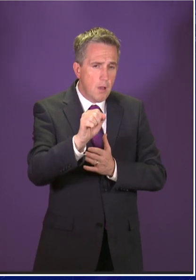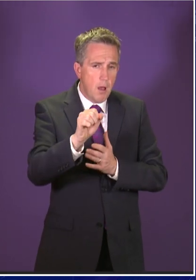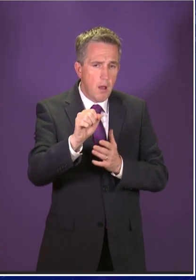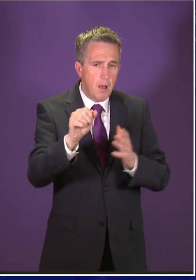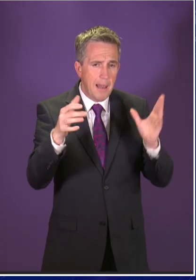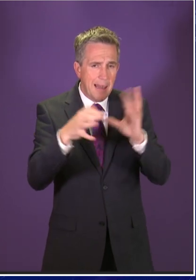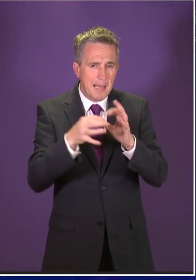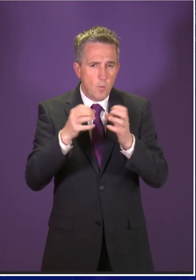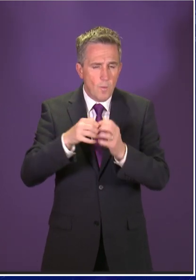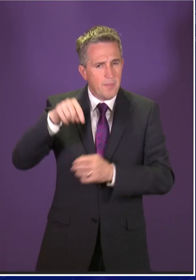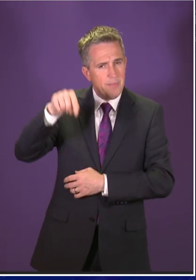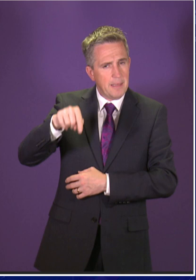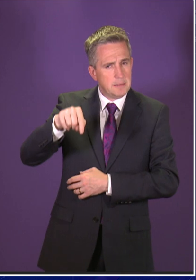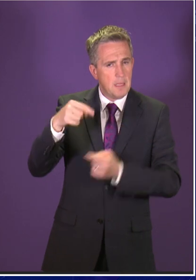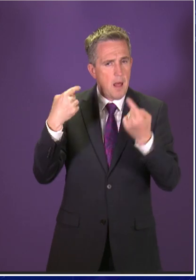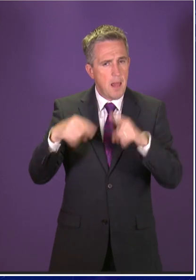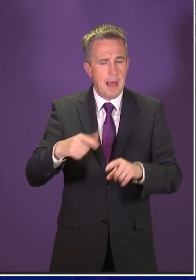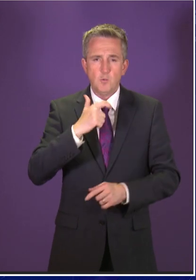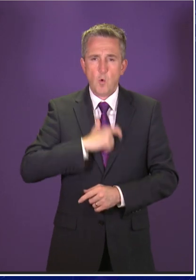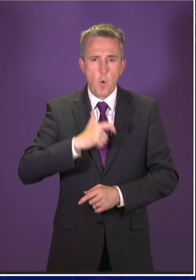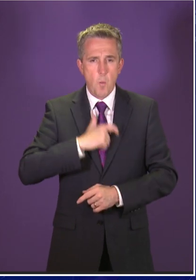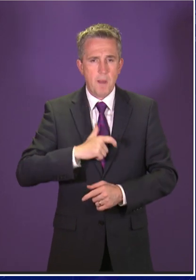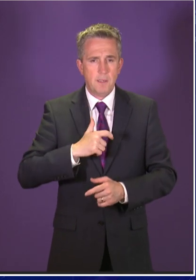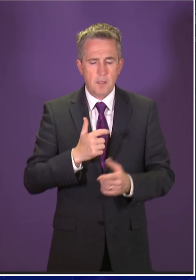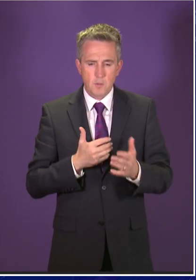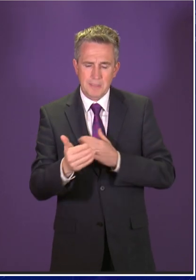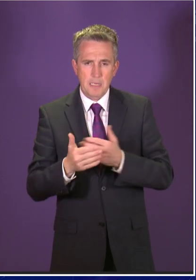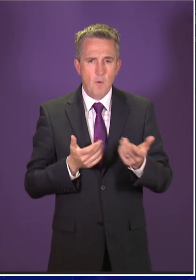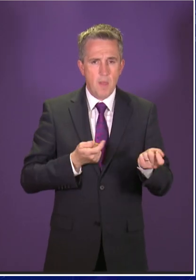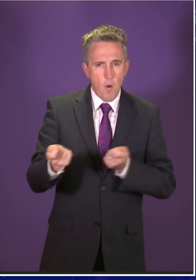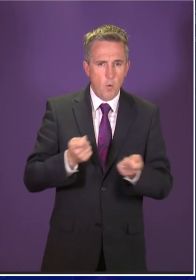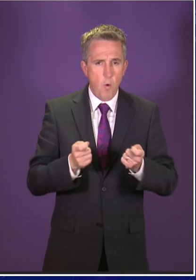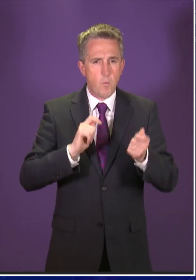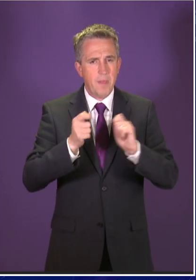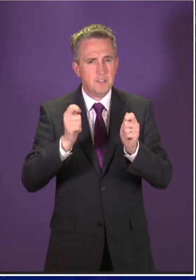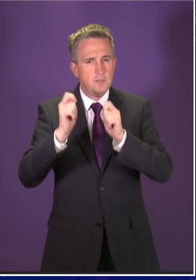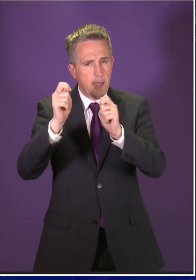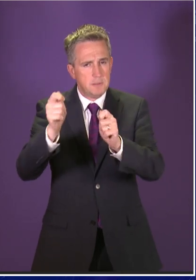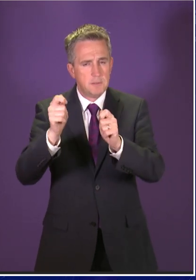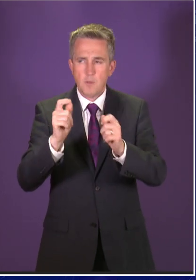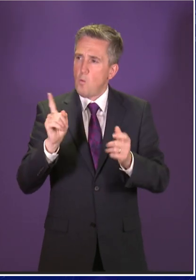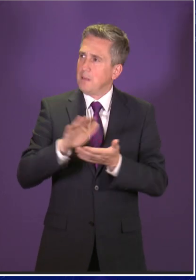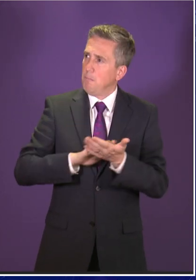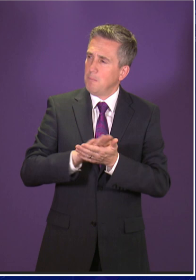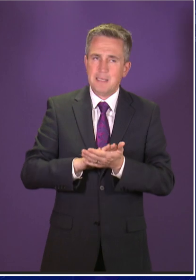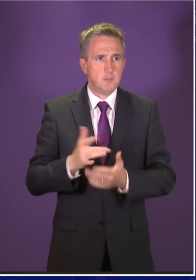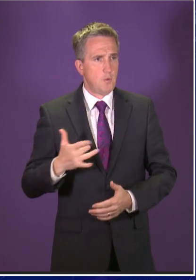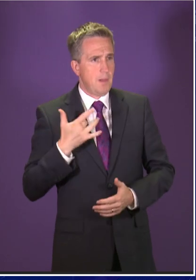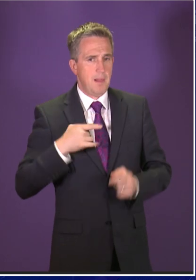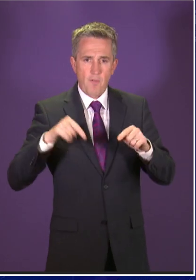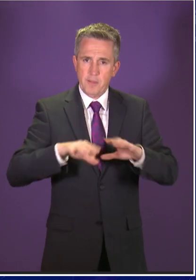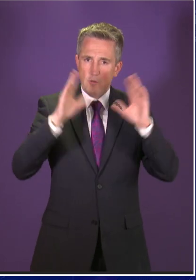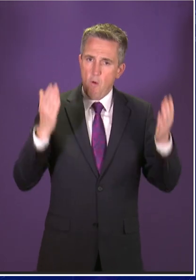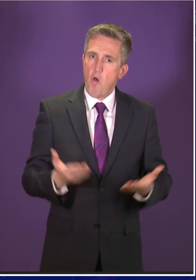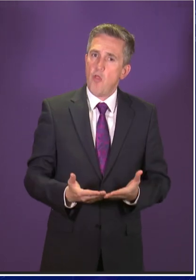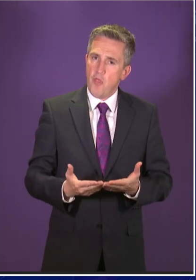is really the thing that allows human society to progress through these massive step changes in what it fundamentally means to be alive and be on this earth.